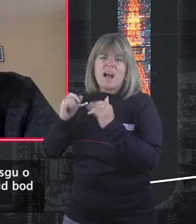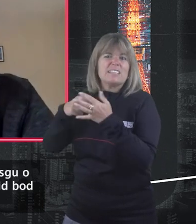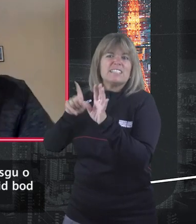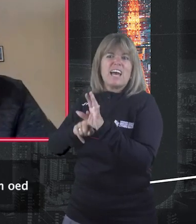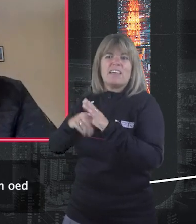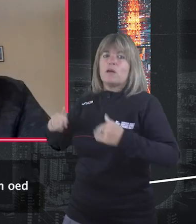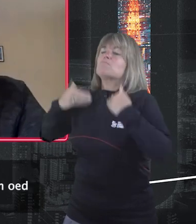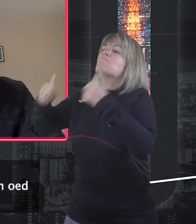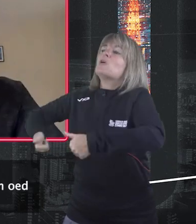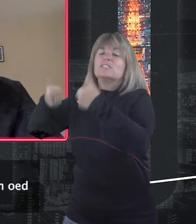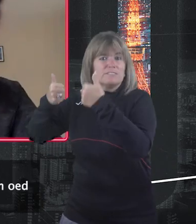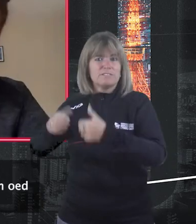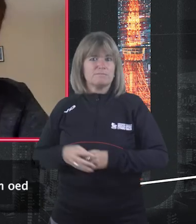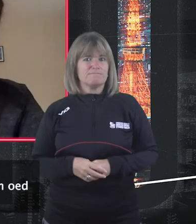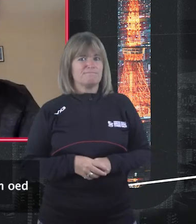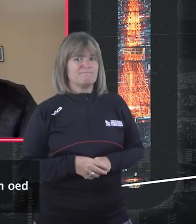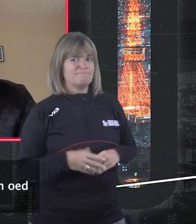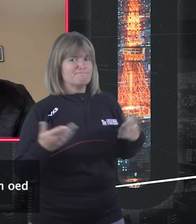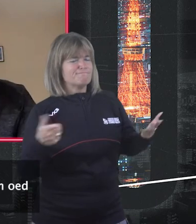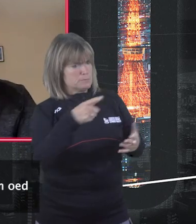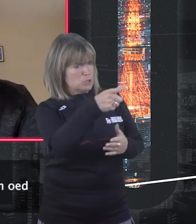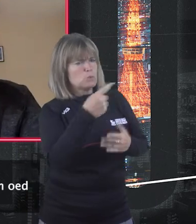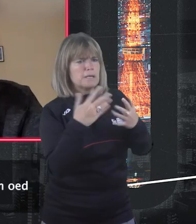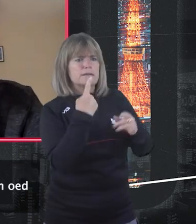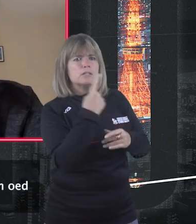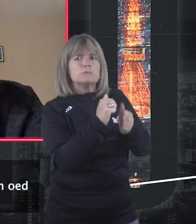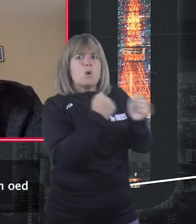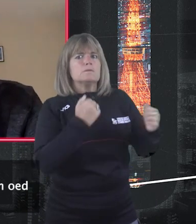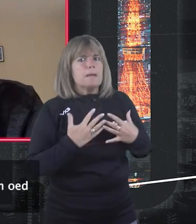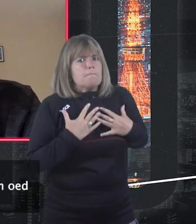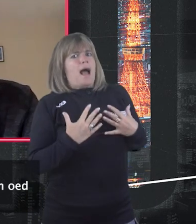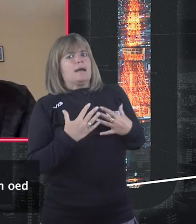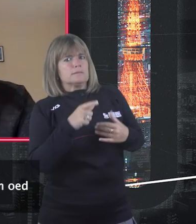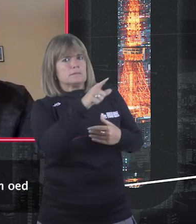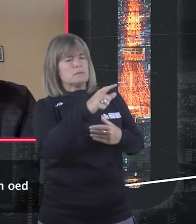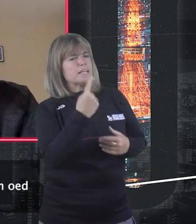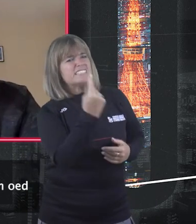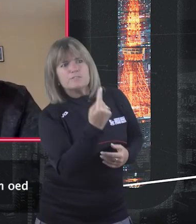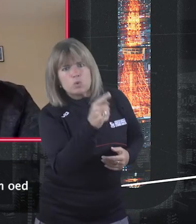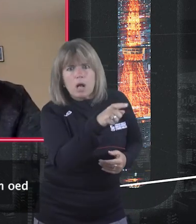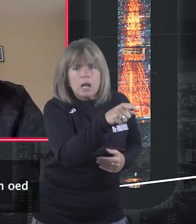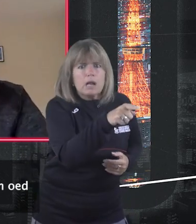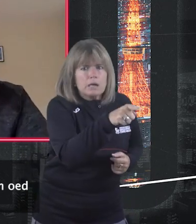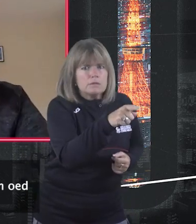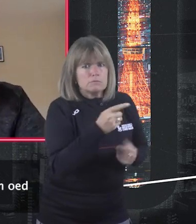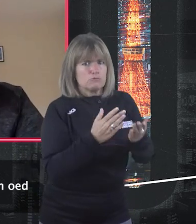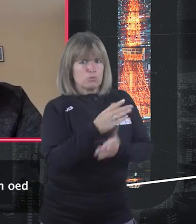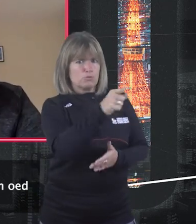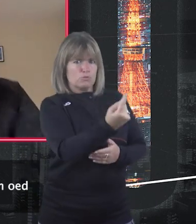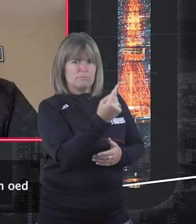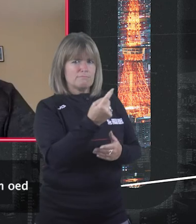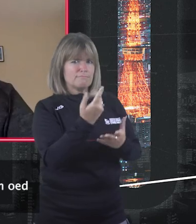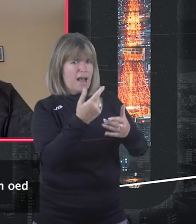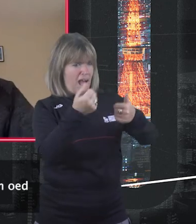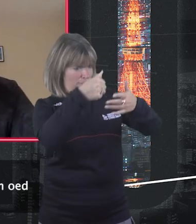well. You mentioned the impact that sport has had on you as an individual, because, you know, you've got so